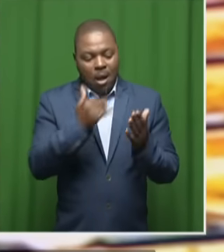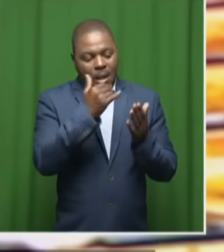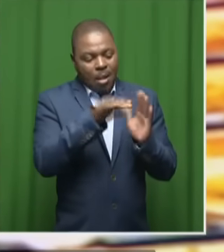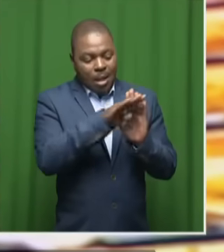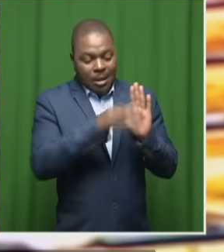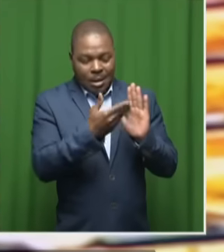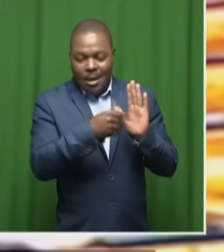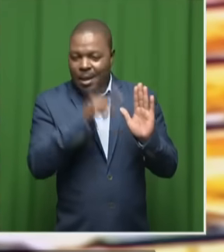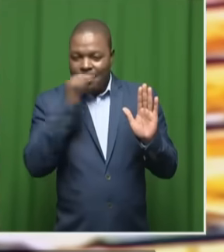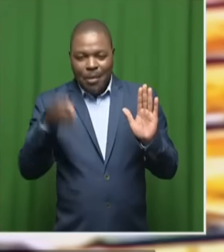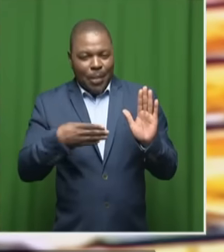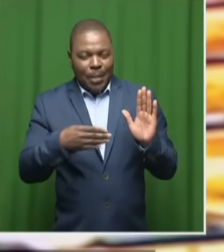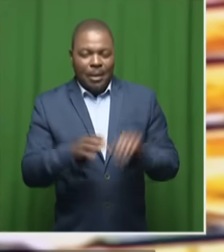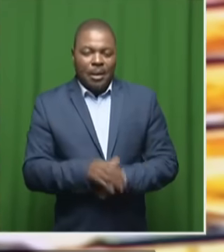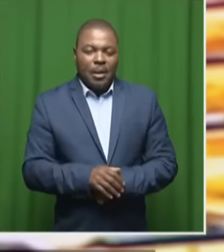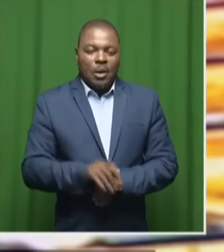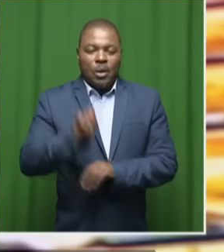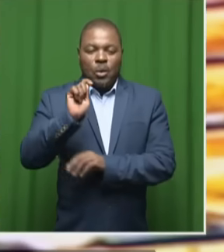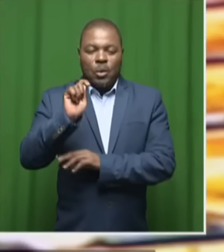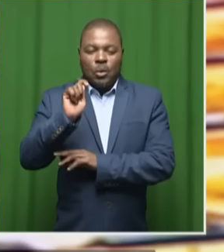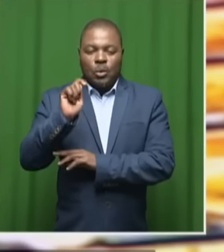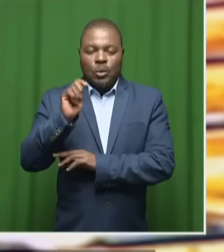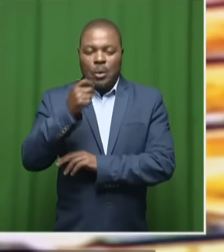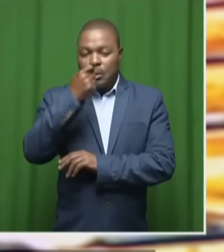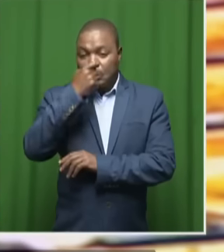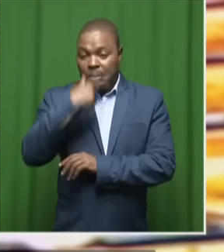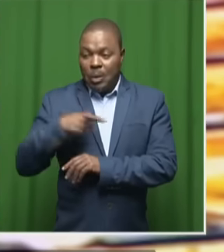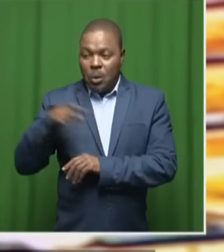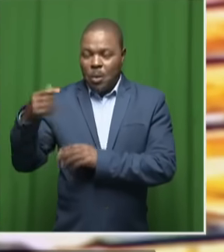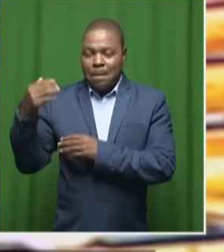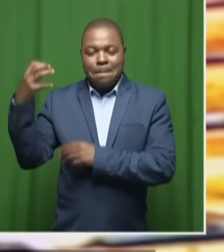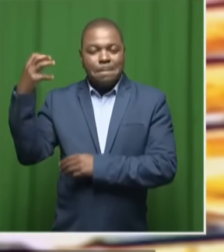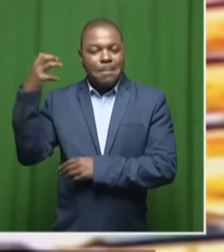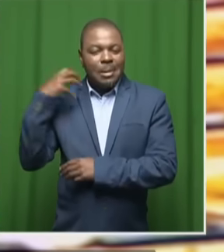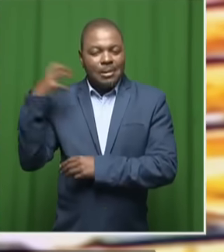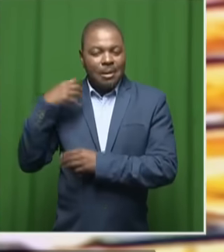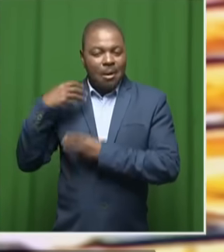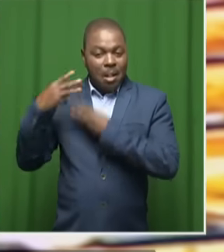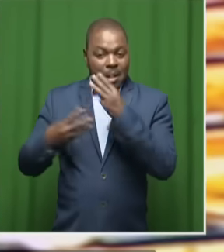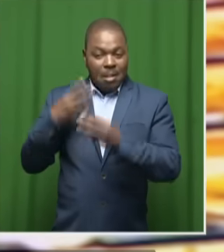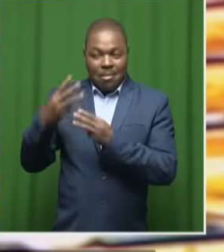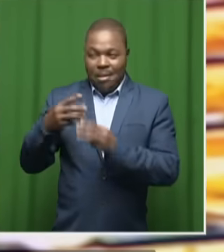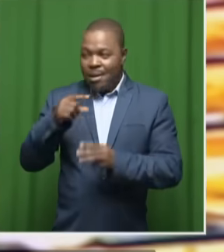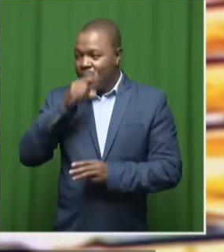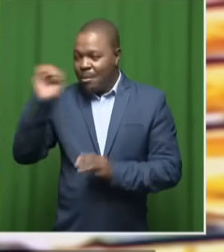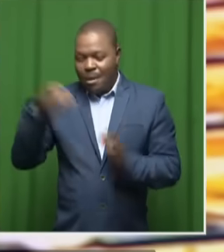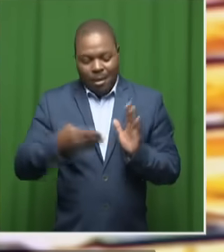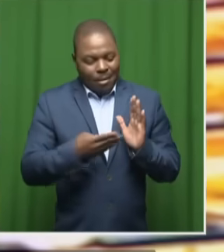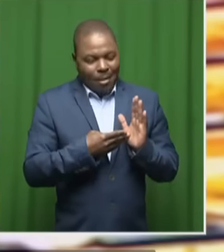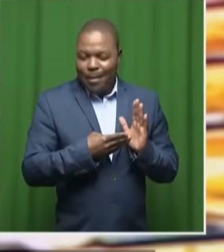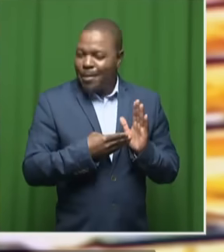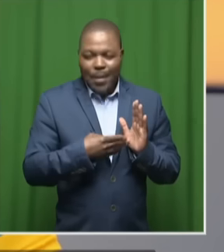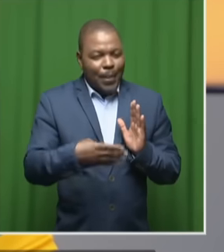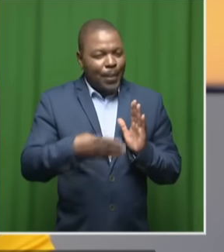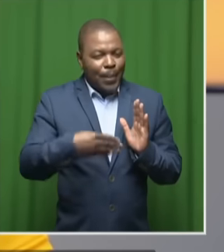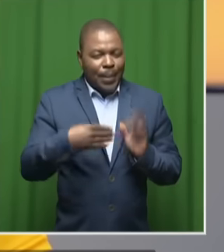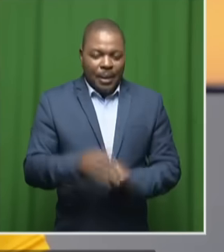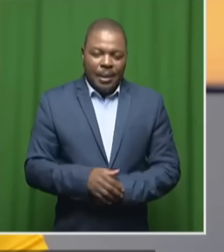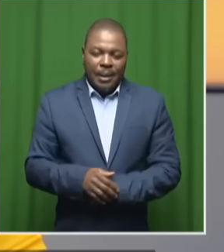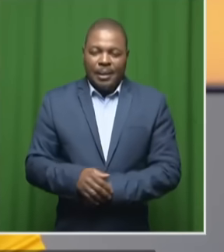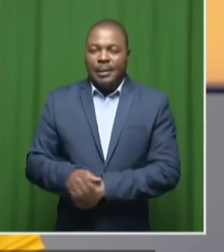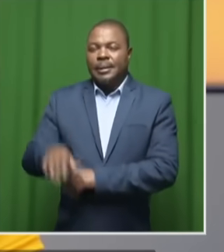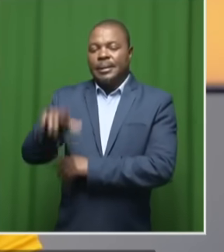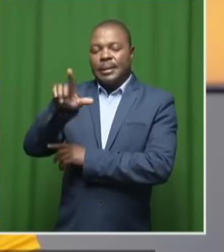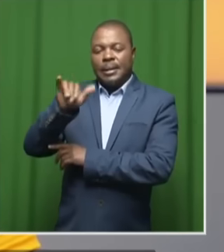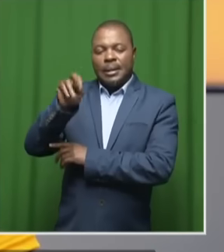And then you also have Thulas Nxesi, the Minister of Employment. Okay. Not in that list. Wow. All right. I mean, other names are Lindiwe